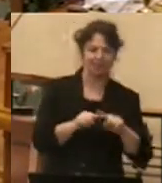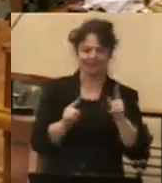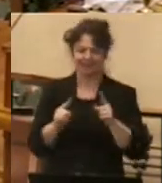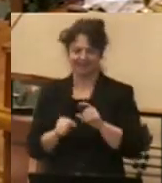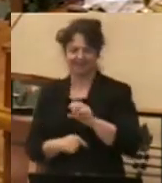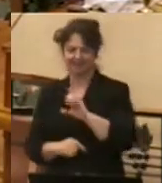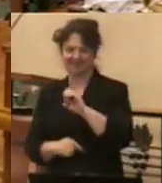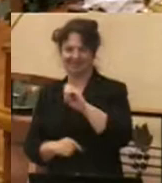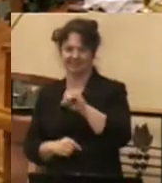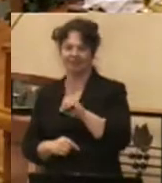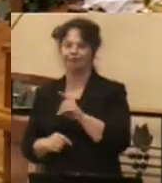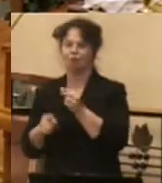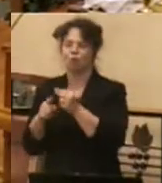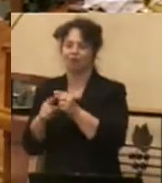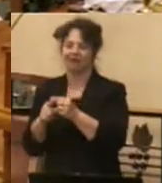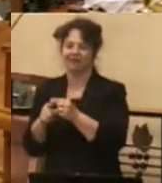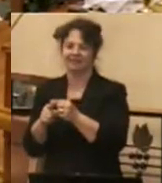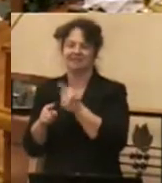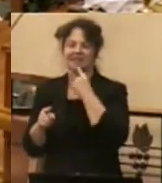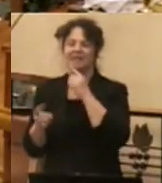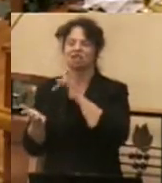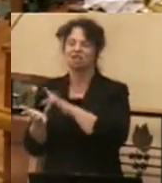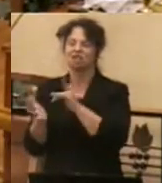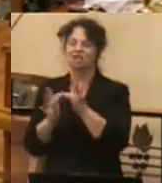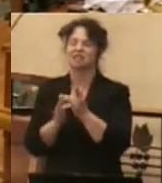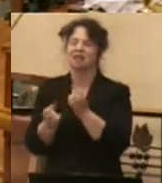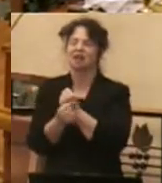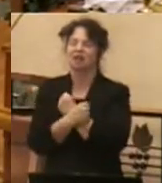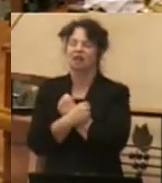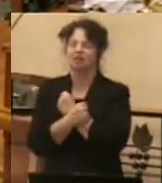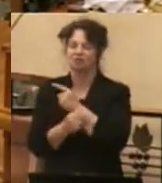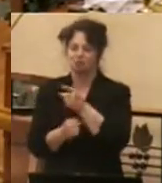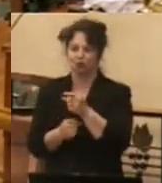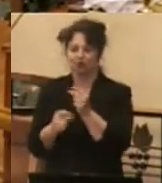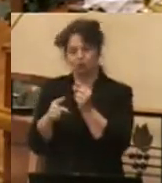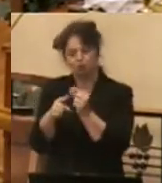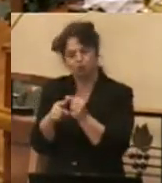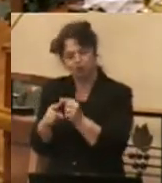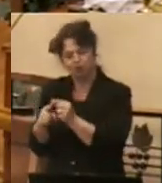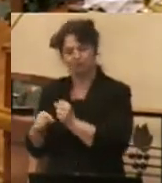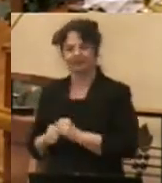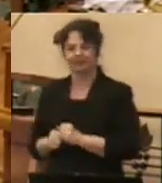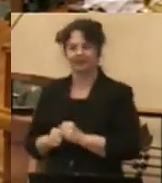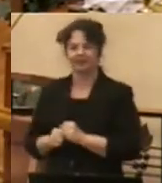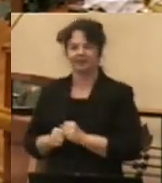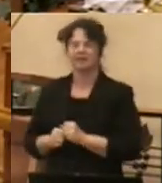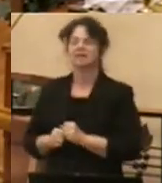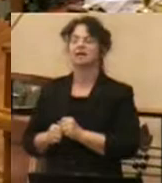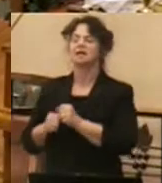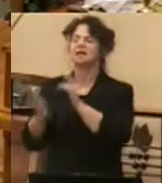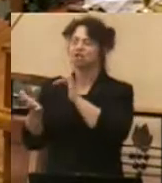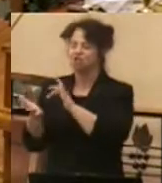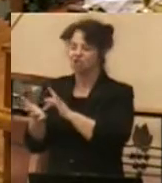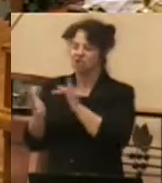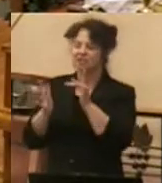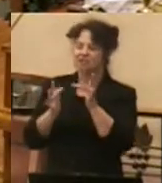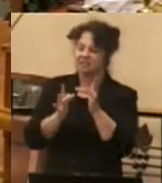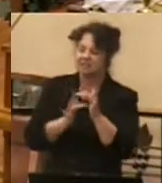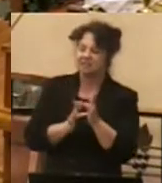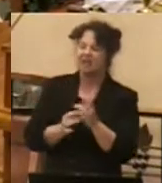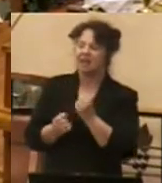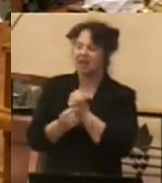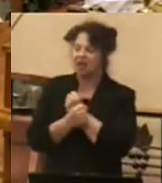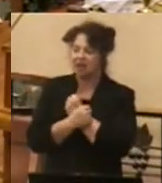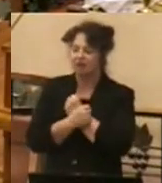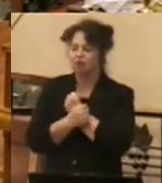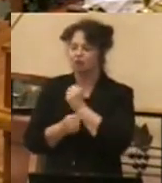Jesus loves you. Can you say that with me? We're going to practice on 3 very quietly. 1, 2, 3. Jesus loves you. Now